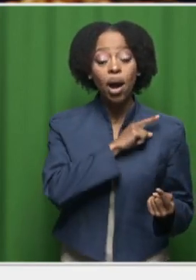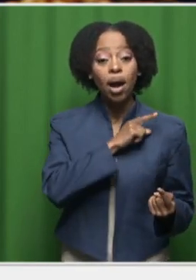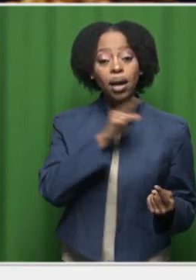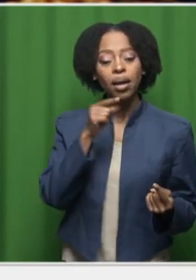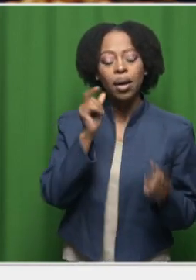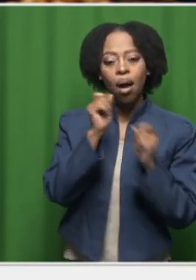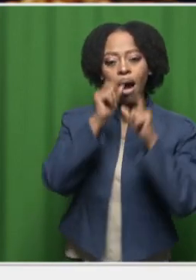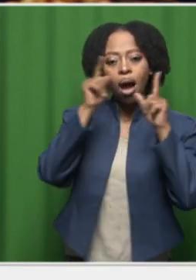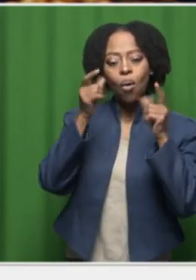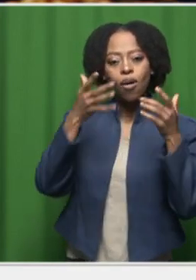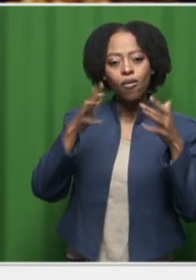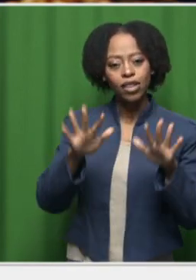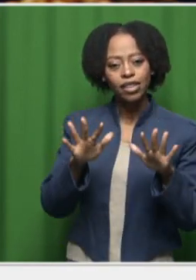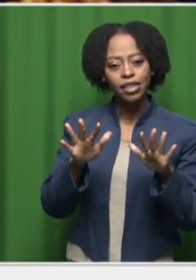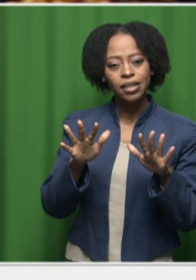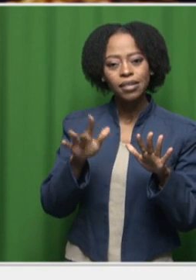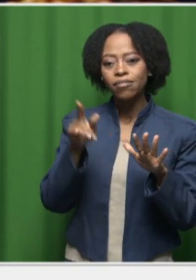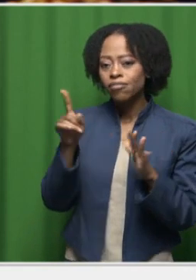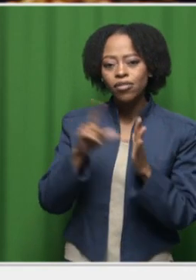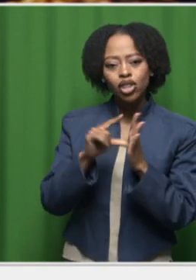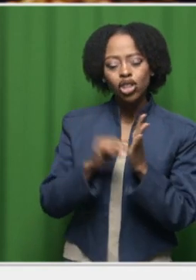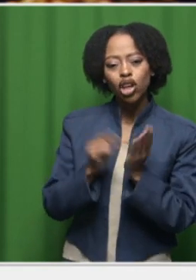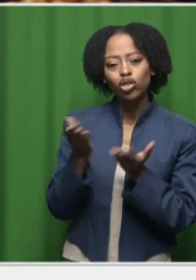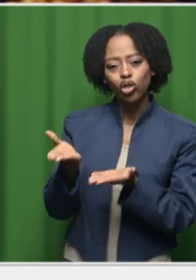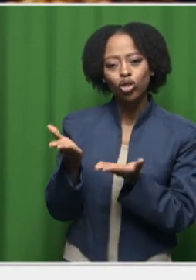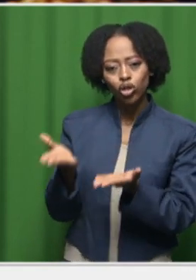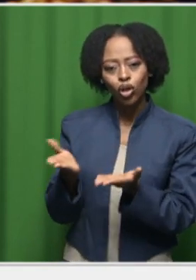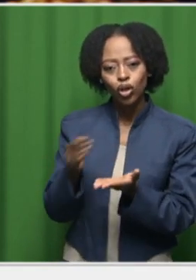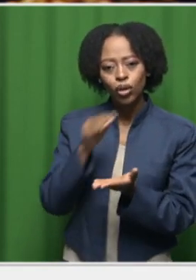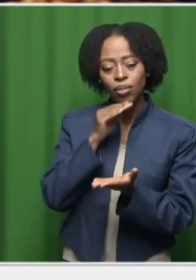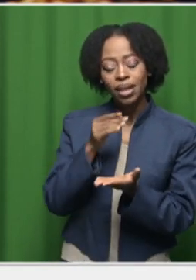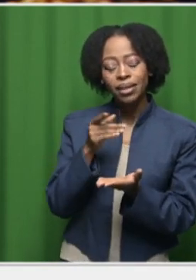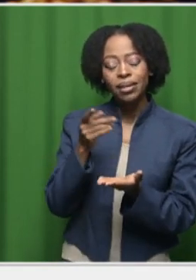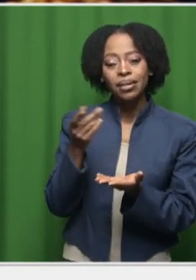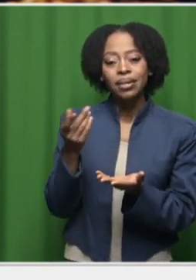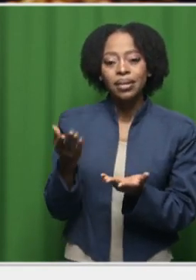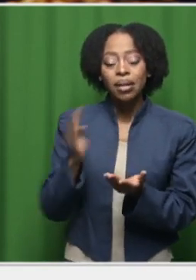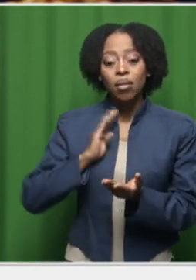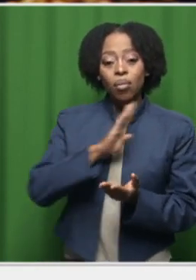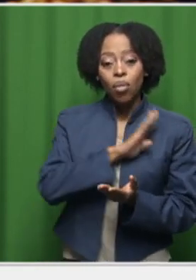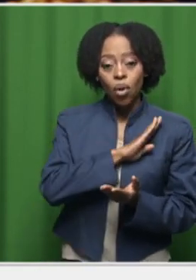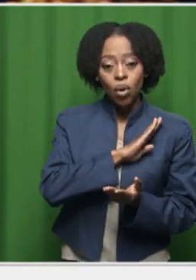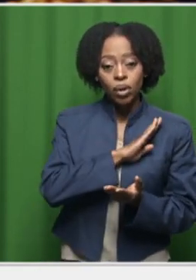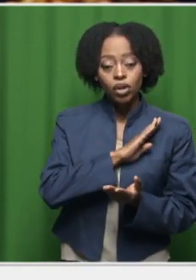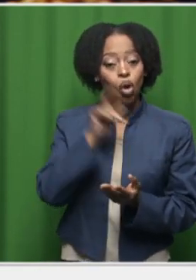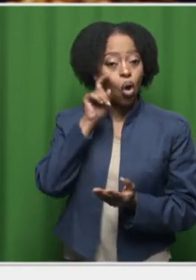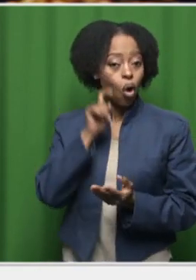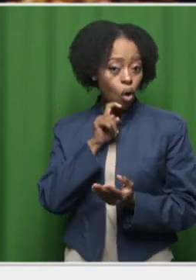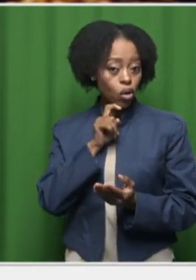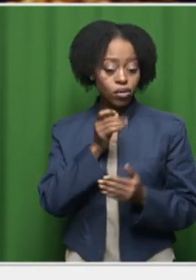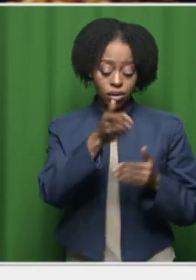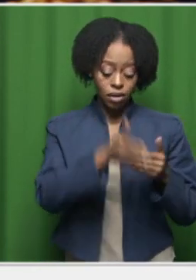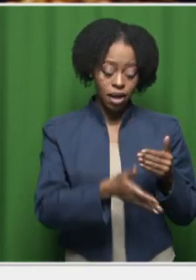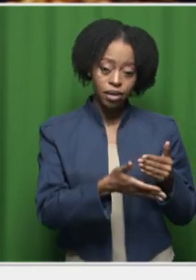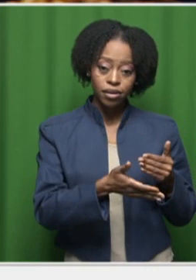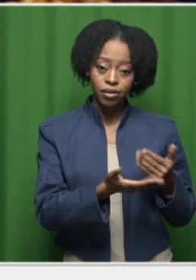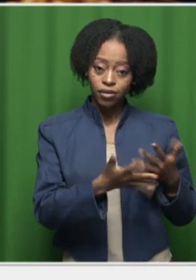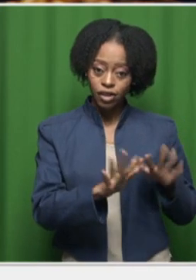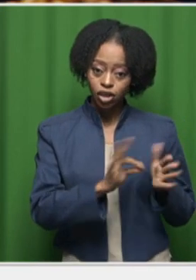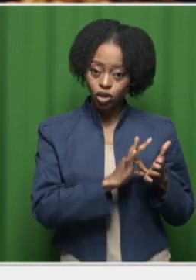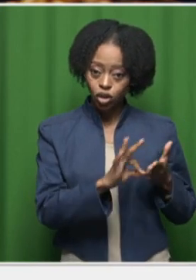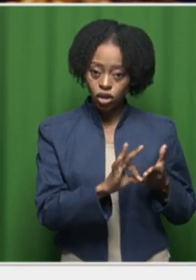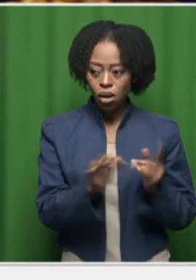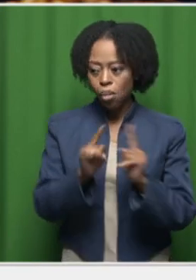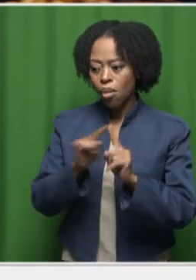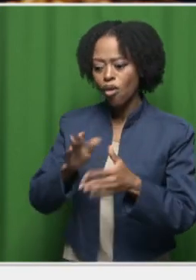we knew that that would be the date when the previous board's tenure would come to an end. So first and foremost, there